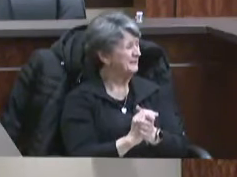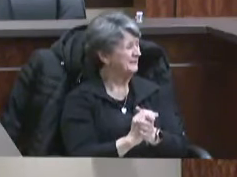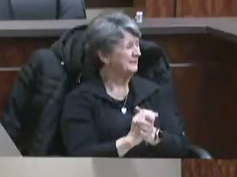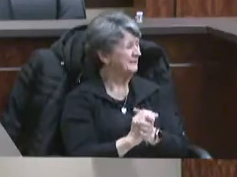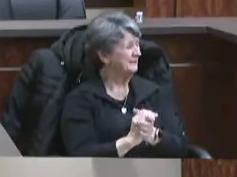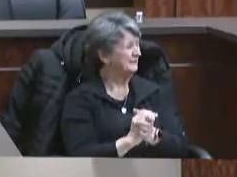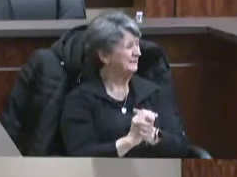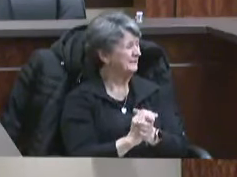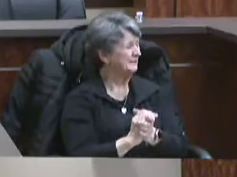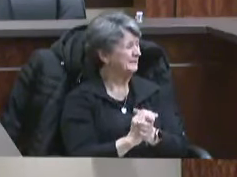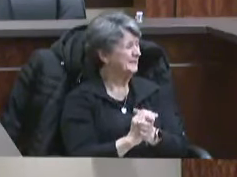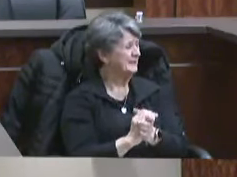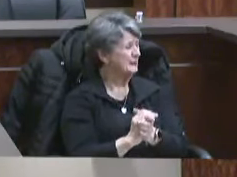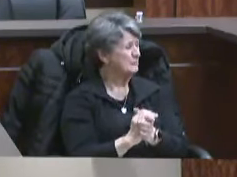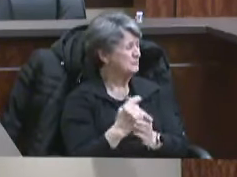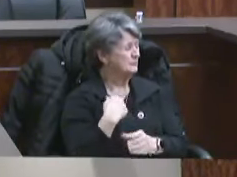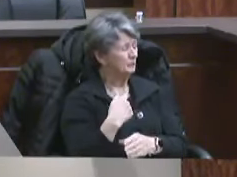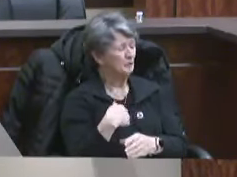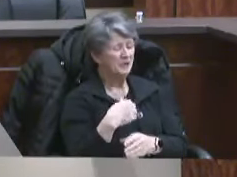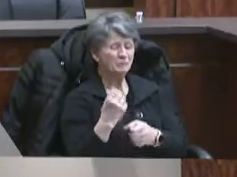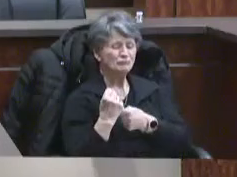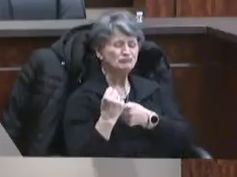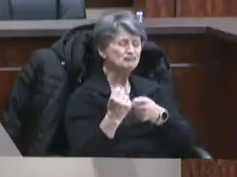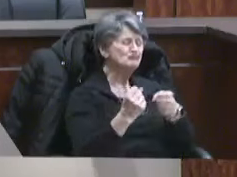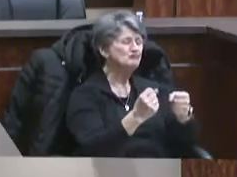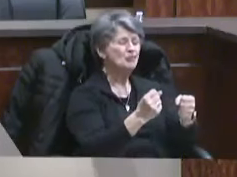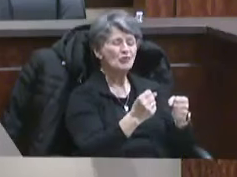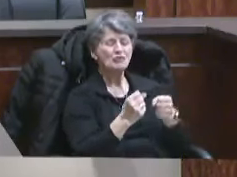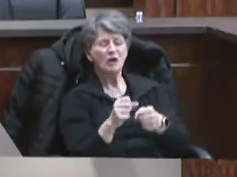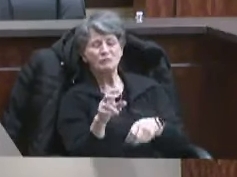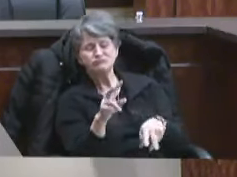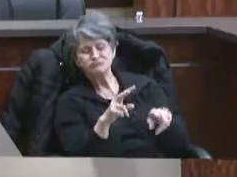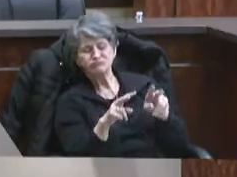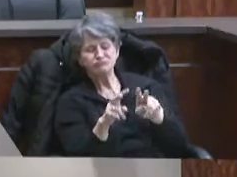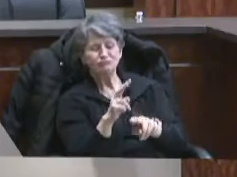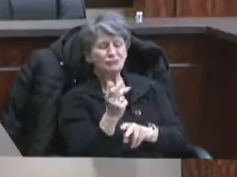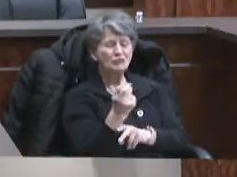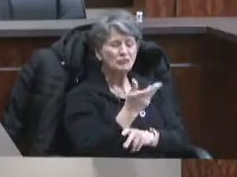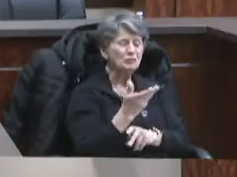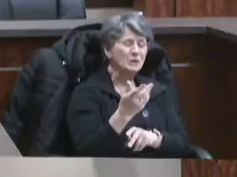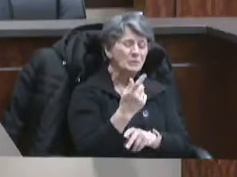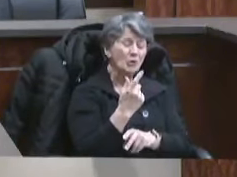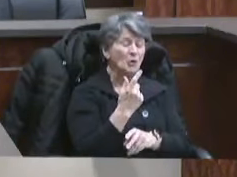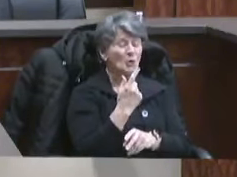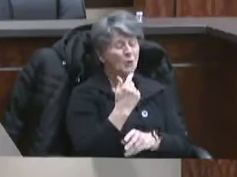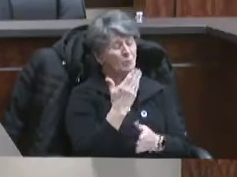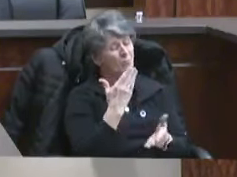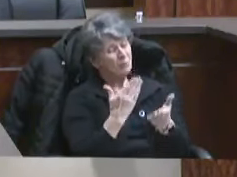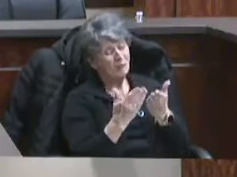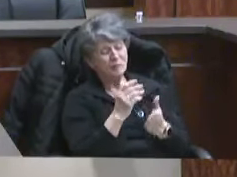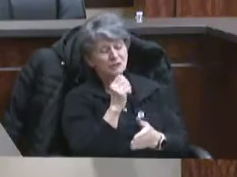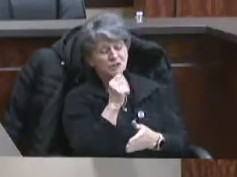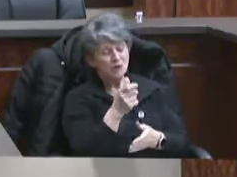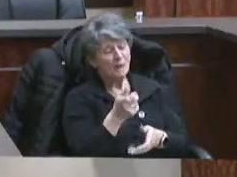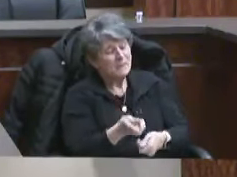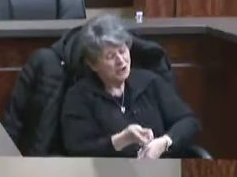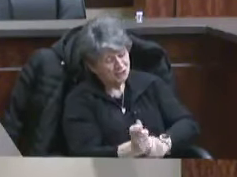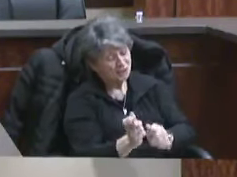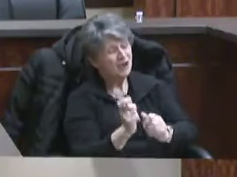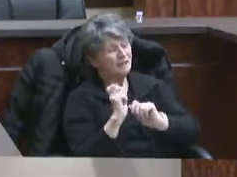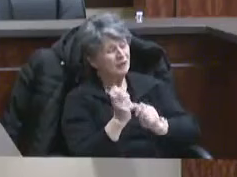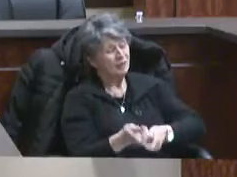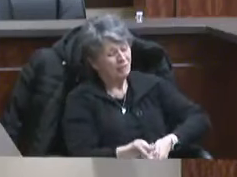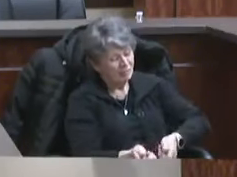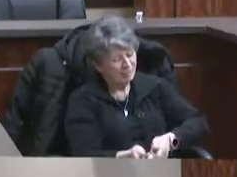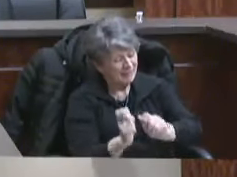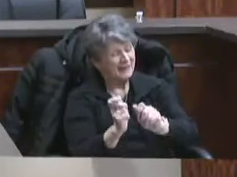I had a chance to ride around and saw a few people that probably shouldn't be shoveling snow, shoveling.